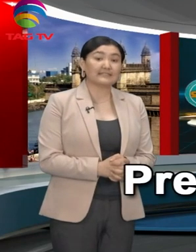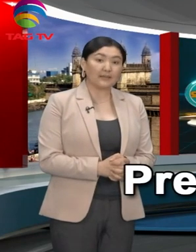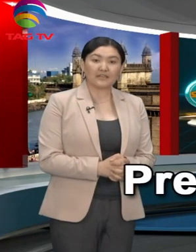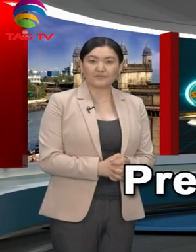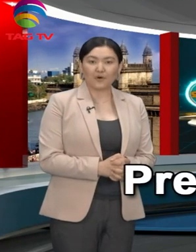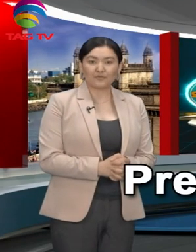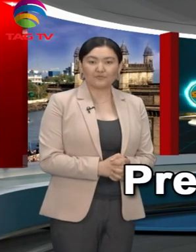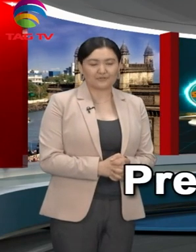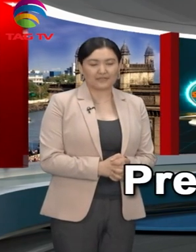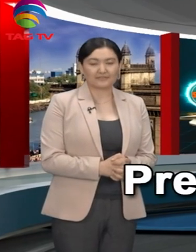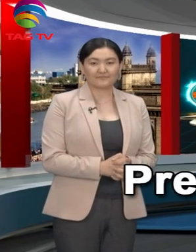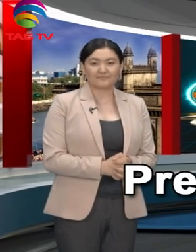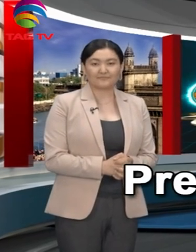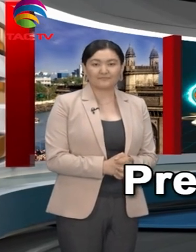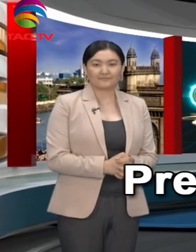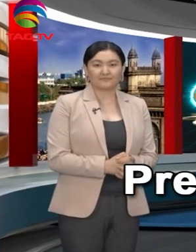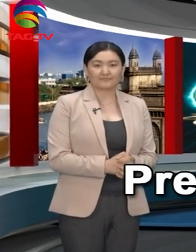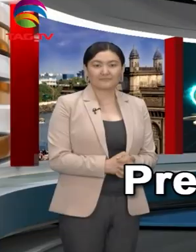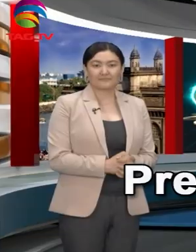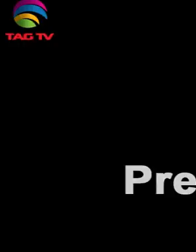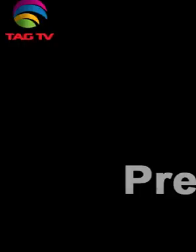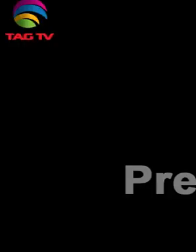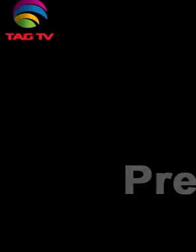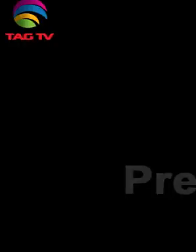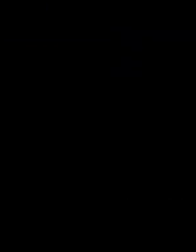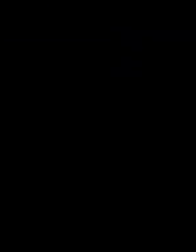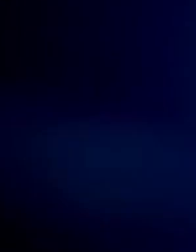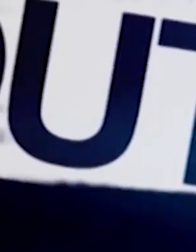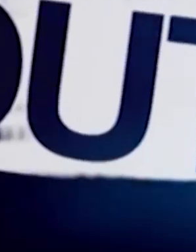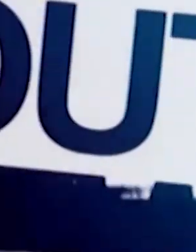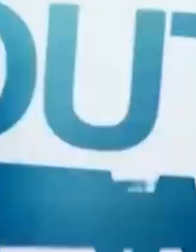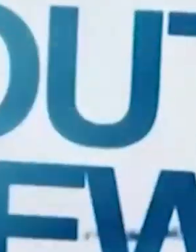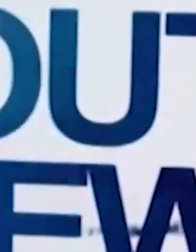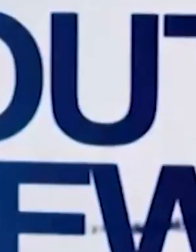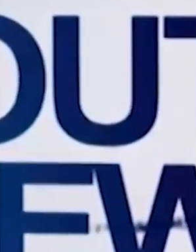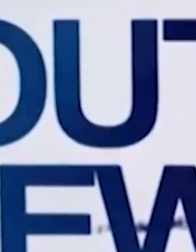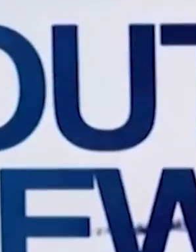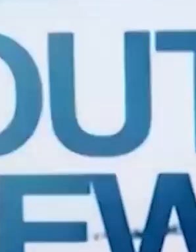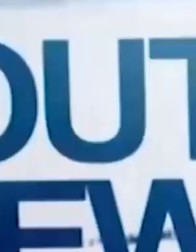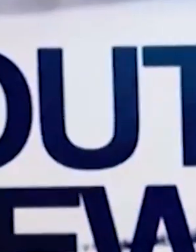see you same time tomorrow. Good night.